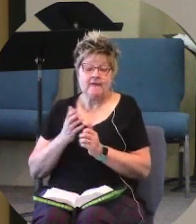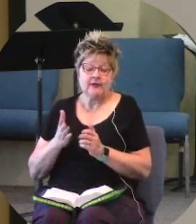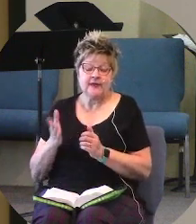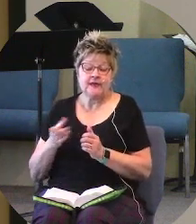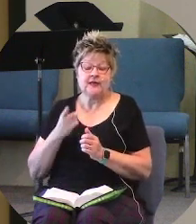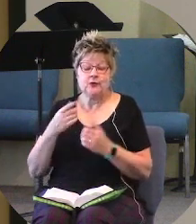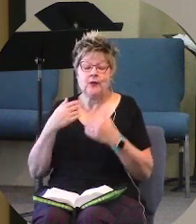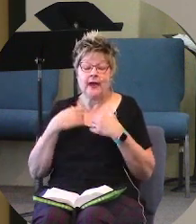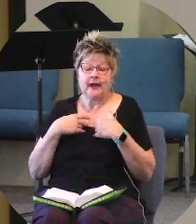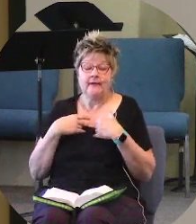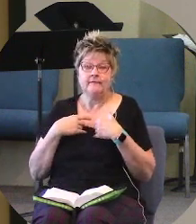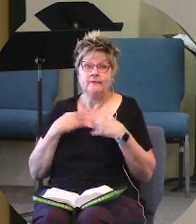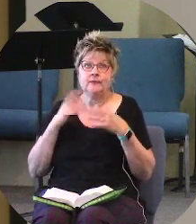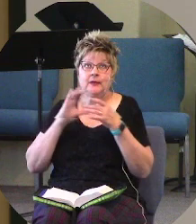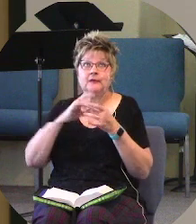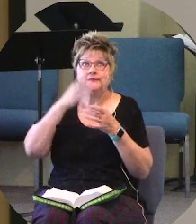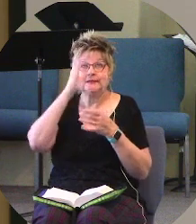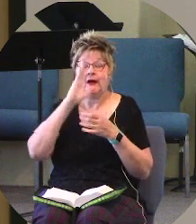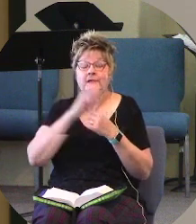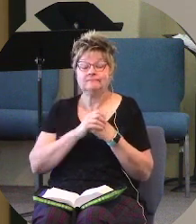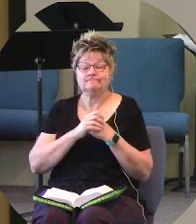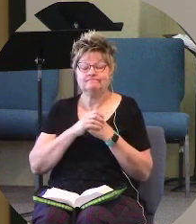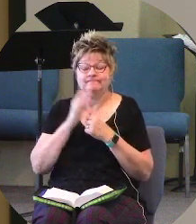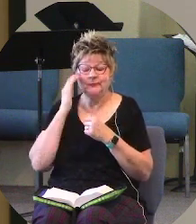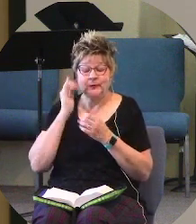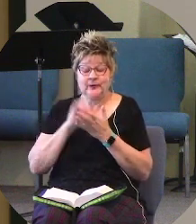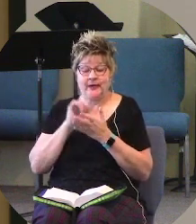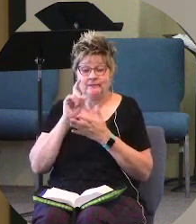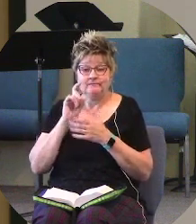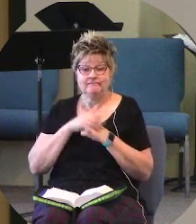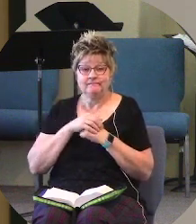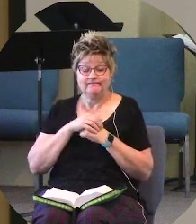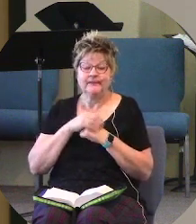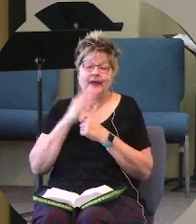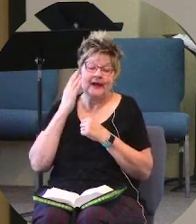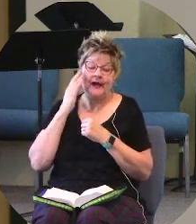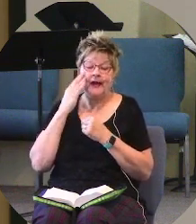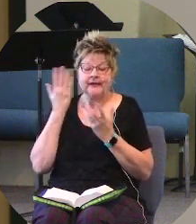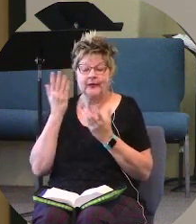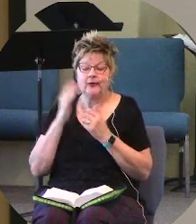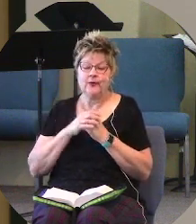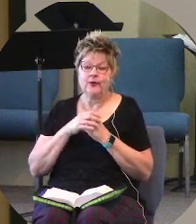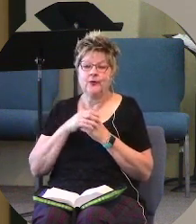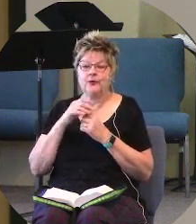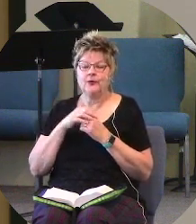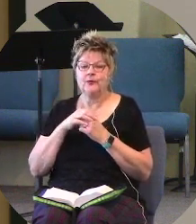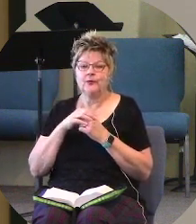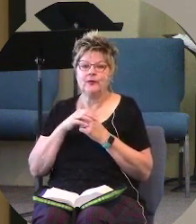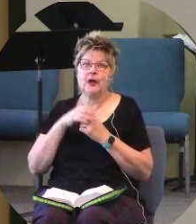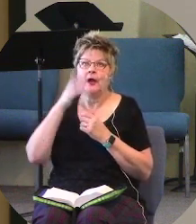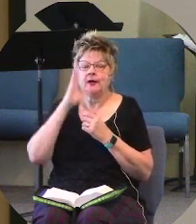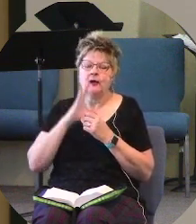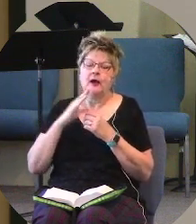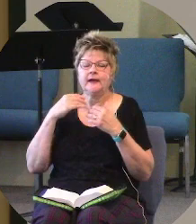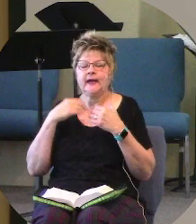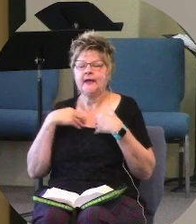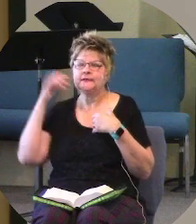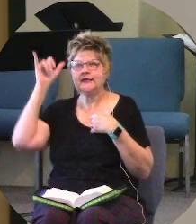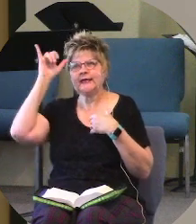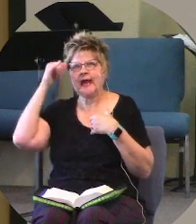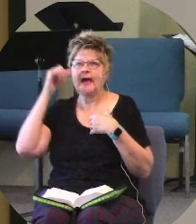is God's. Did you know that? I know we will hear or read, God owns the cattle